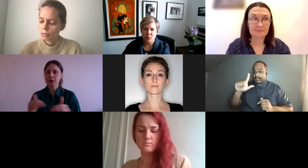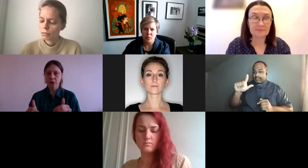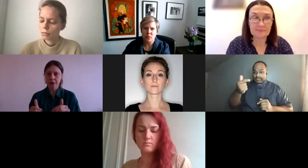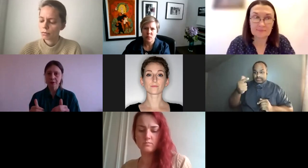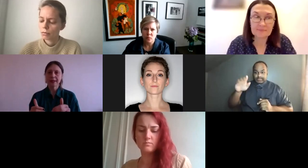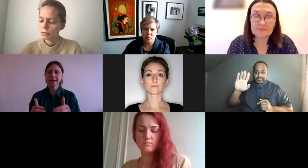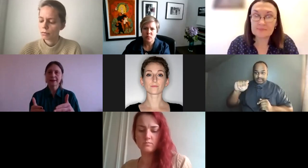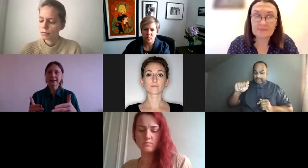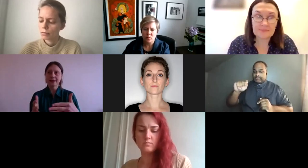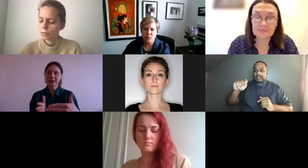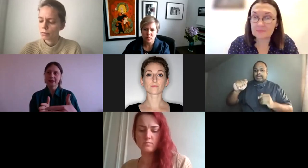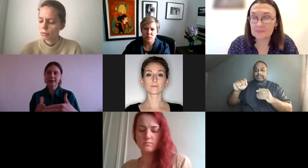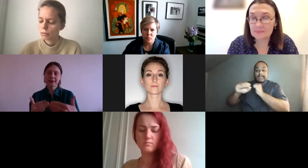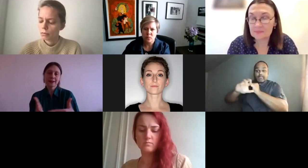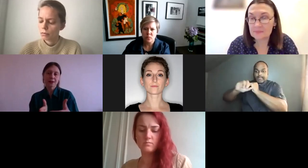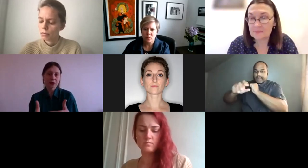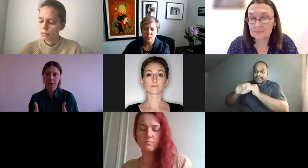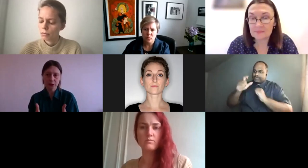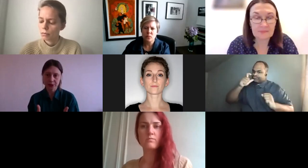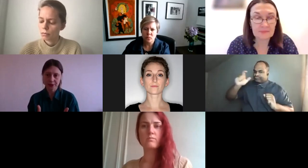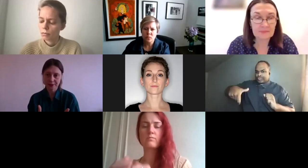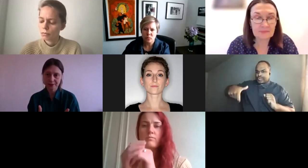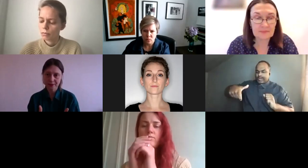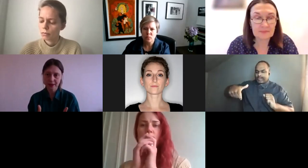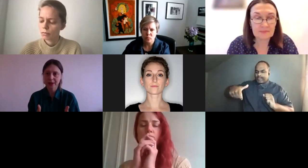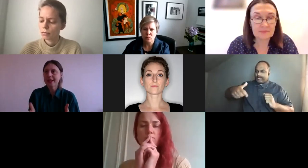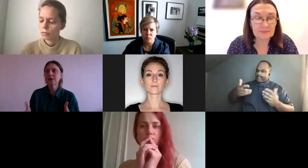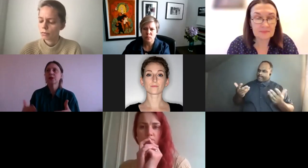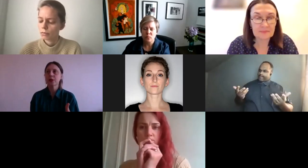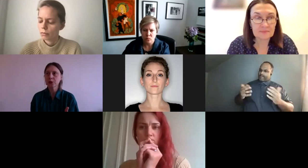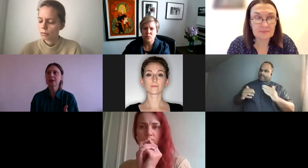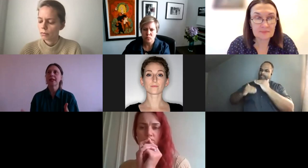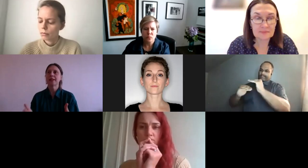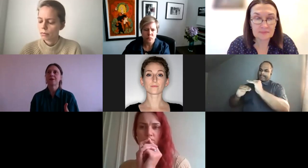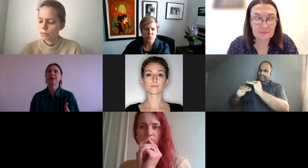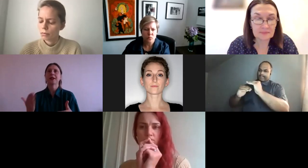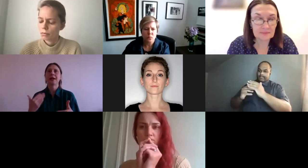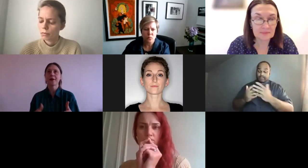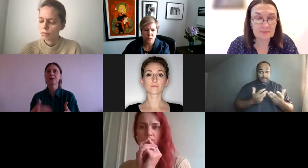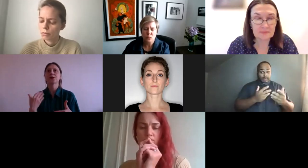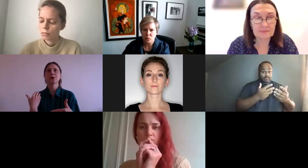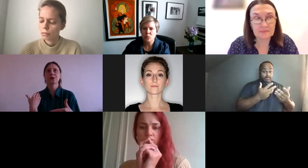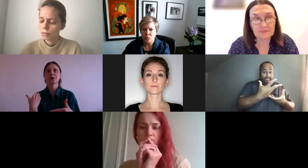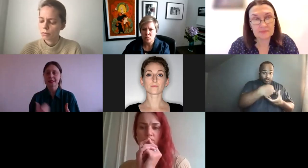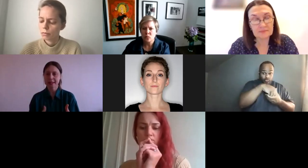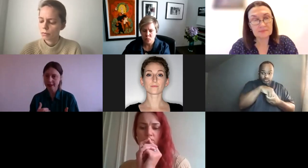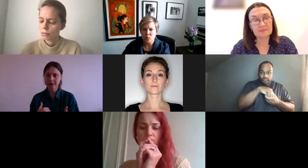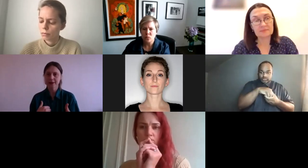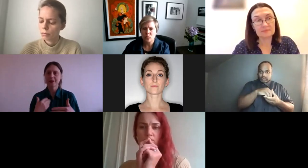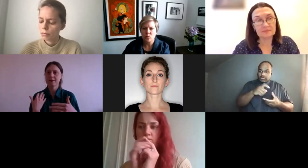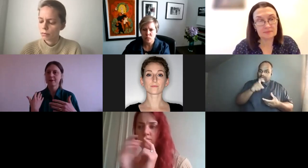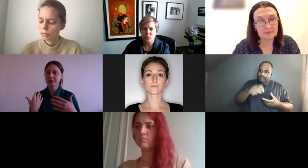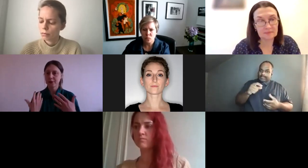And so on, but it's not inclusion. We cannot do inclusion, and we have to say